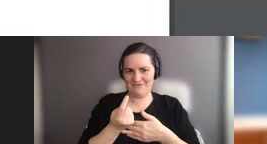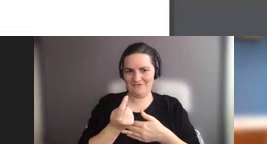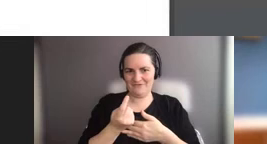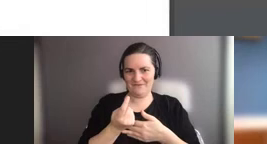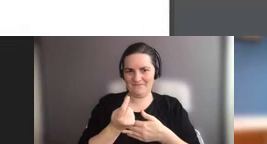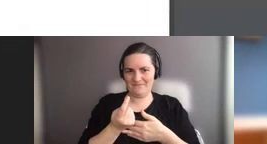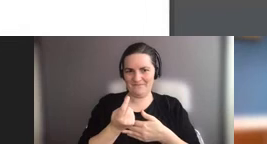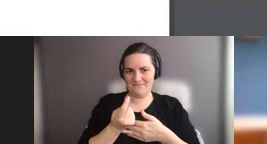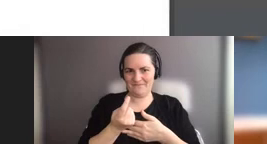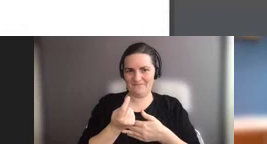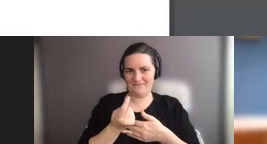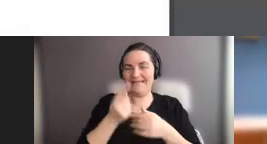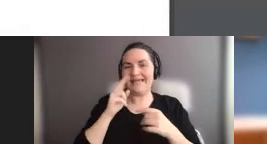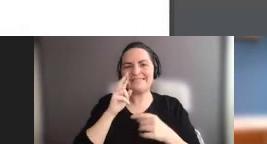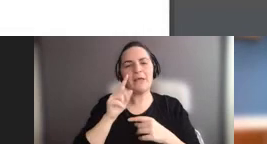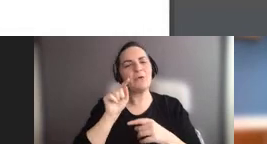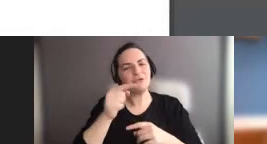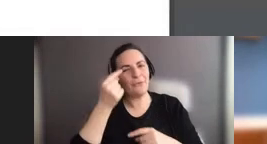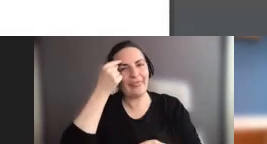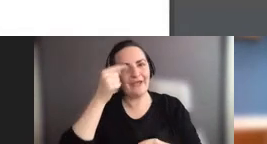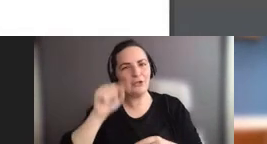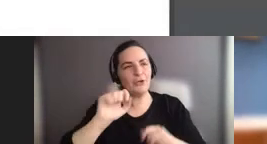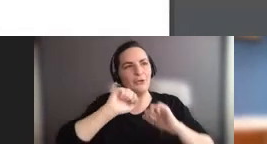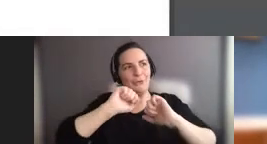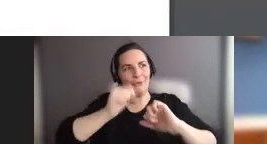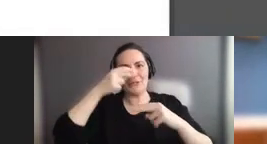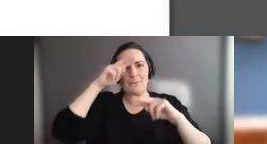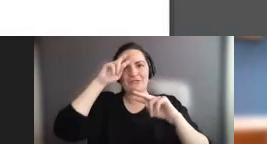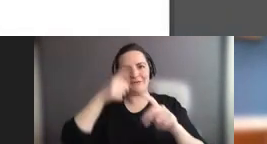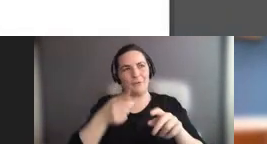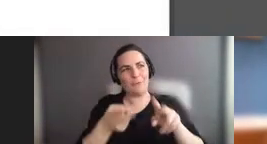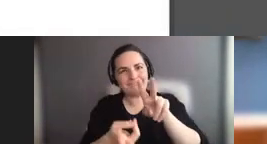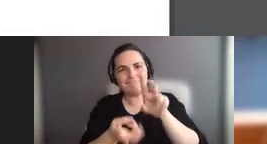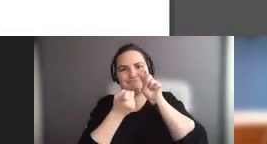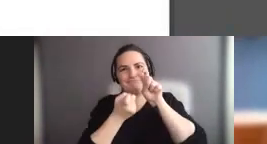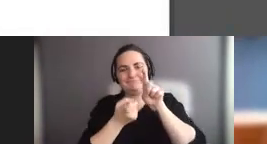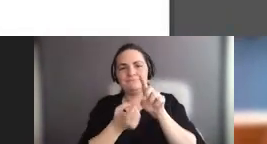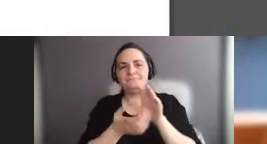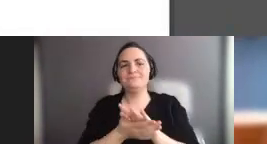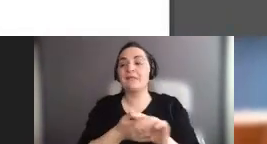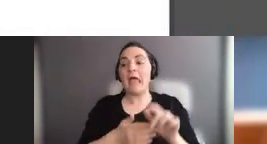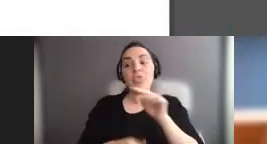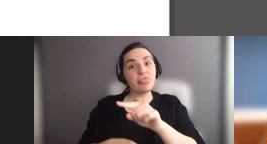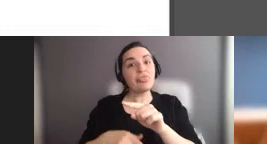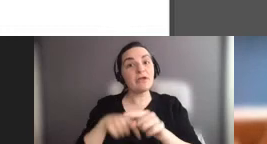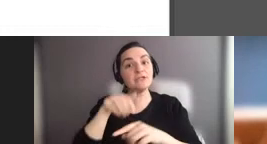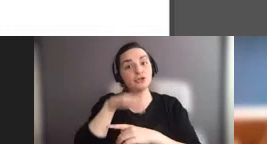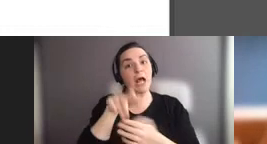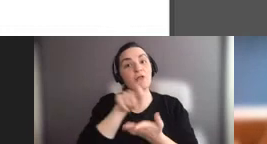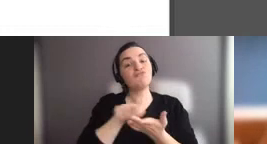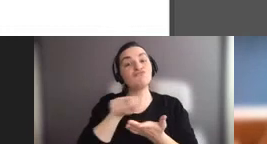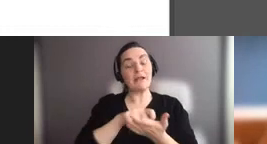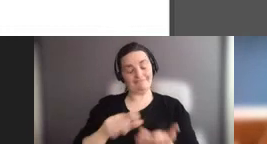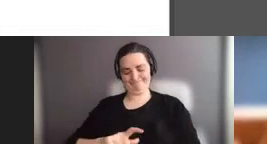written? What's my interpretation? This is a child that's writing very confidently